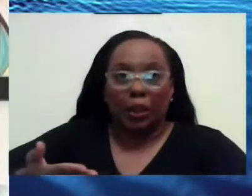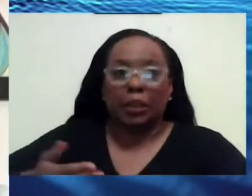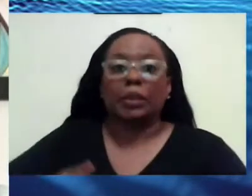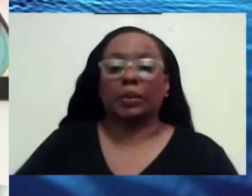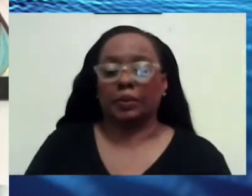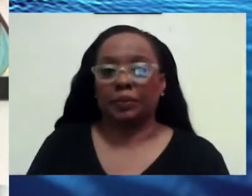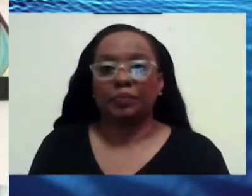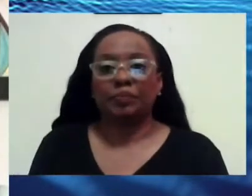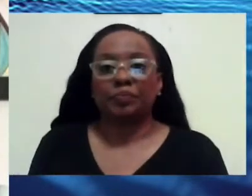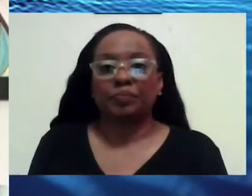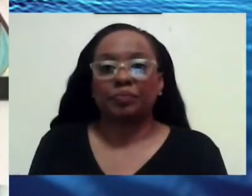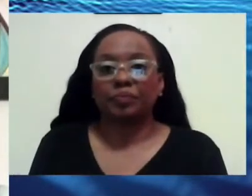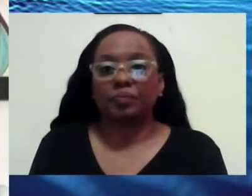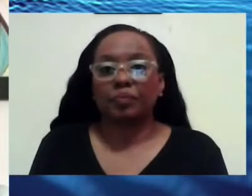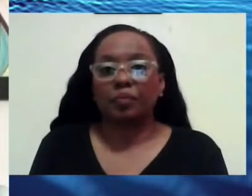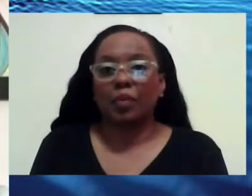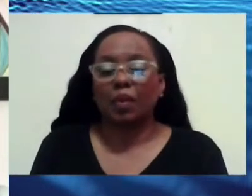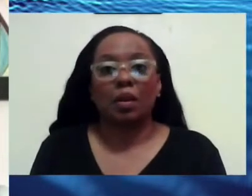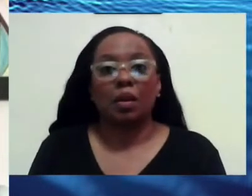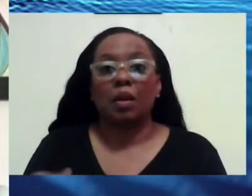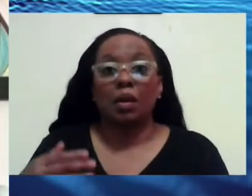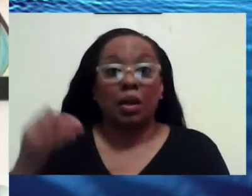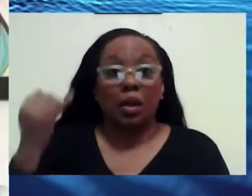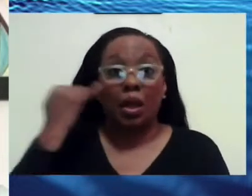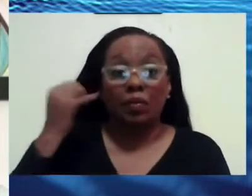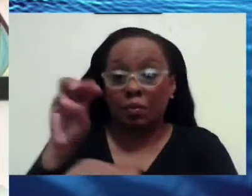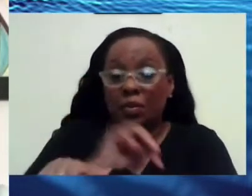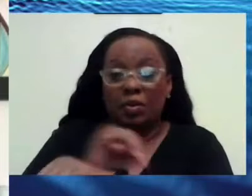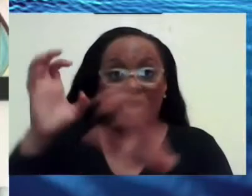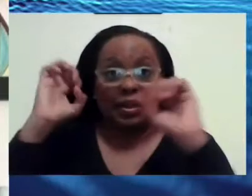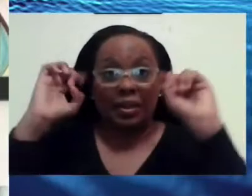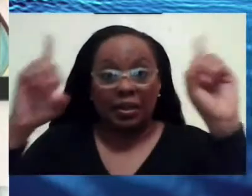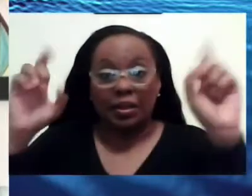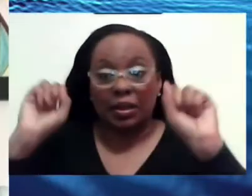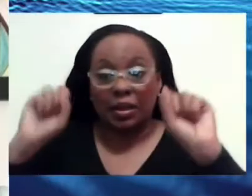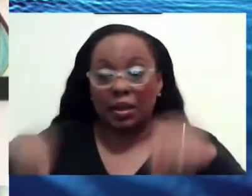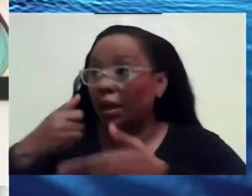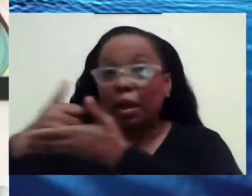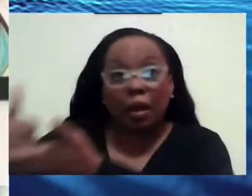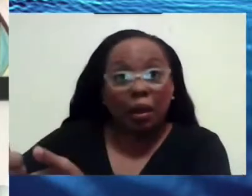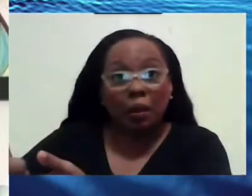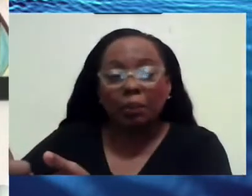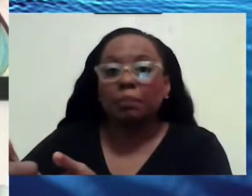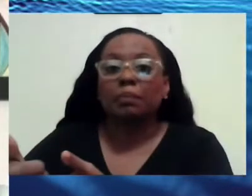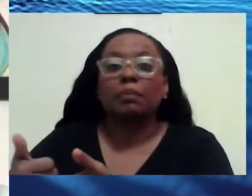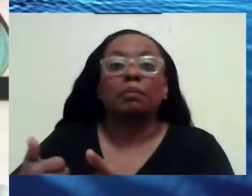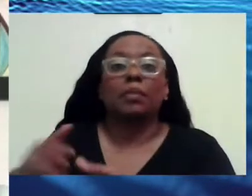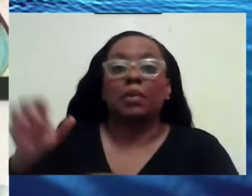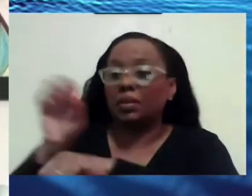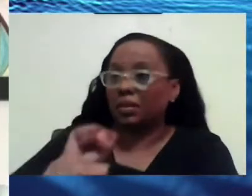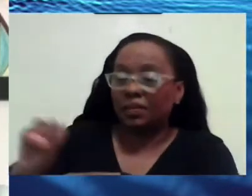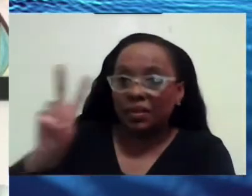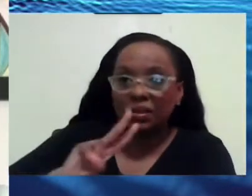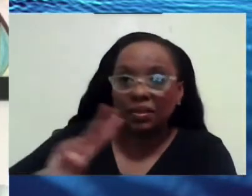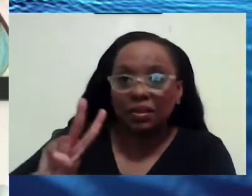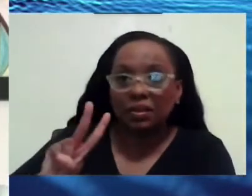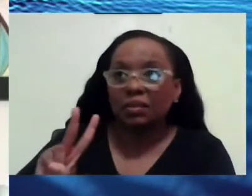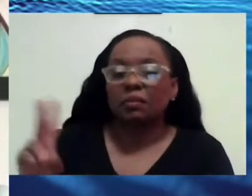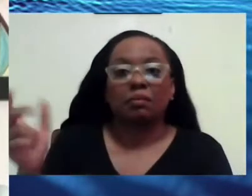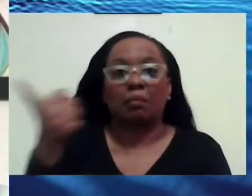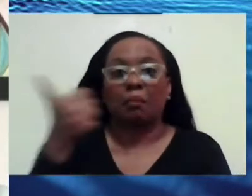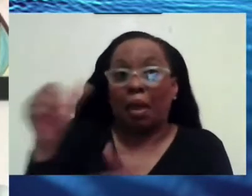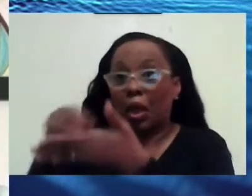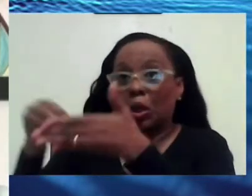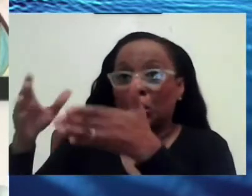incident, but certainly wherever the Ministry of Education can assist, its brother ministry there in St. Vincent, and certainly any of the